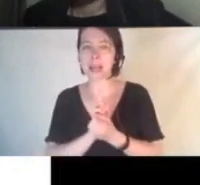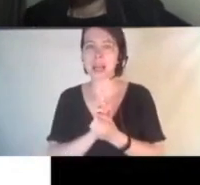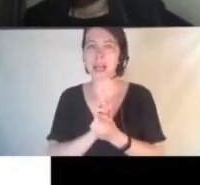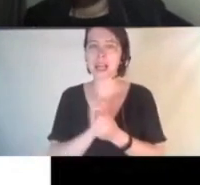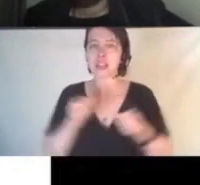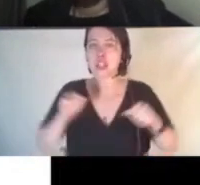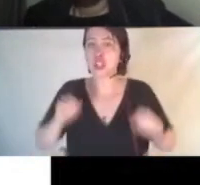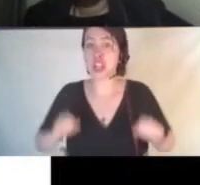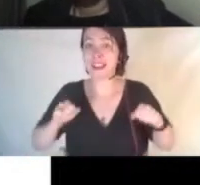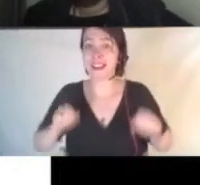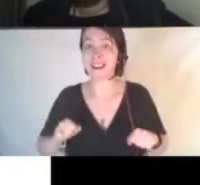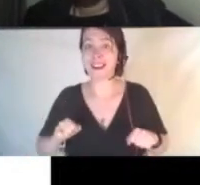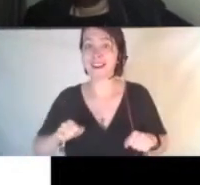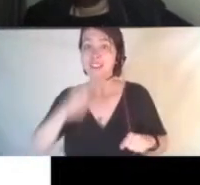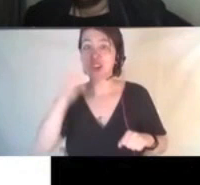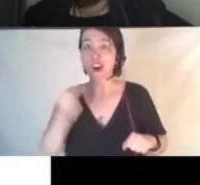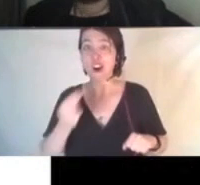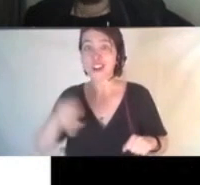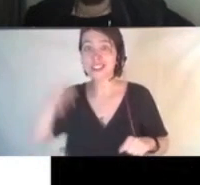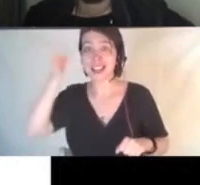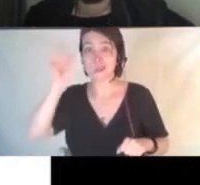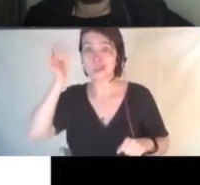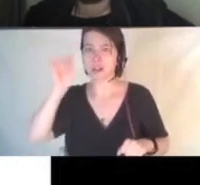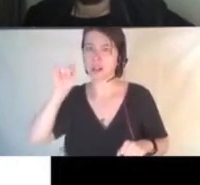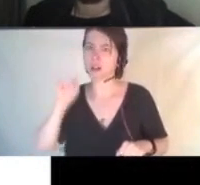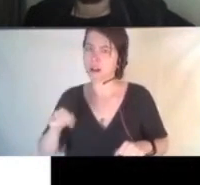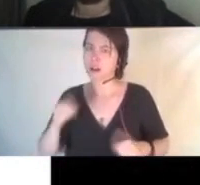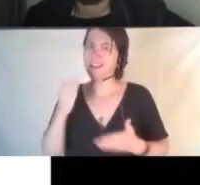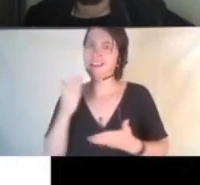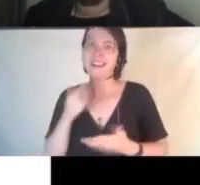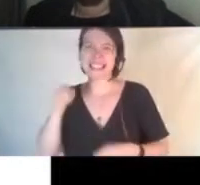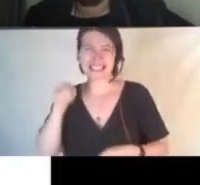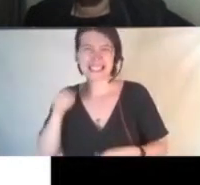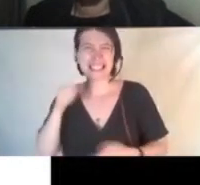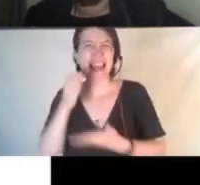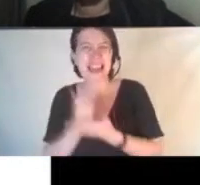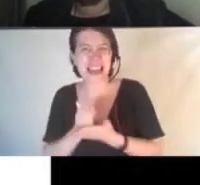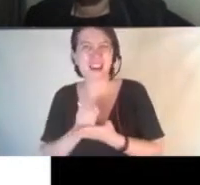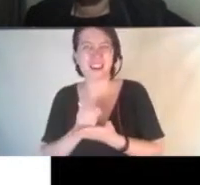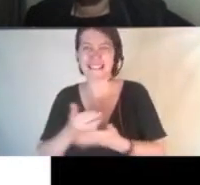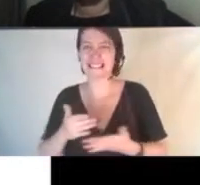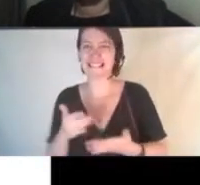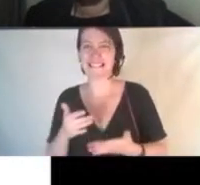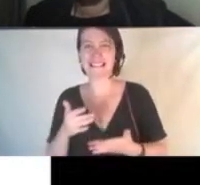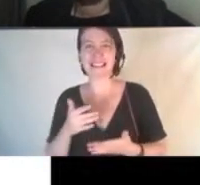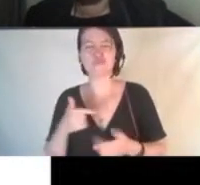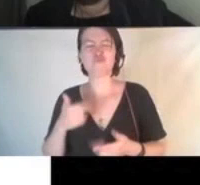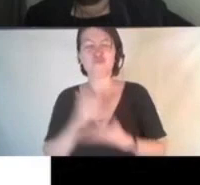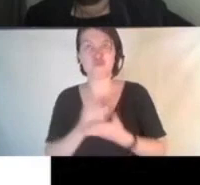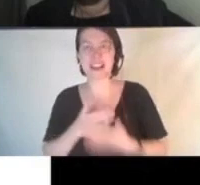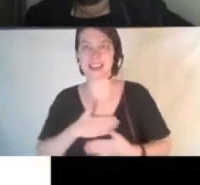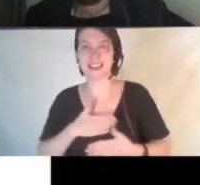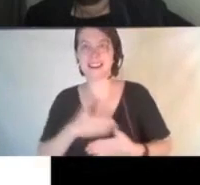Arts Council. Chair of the Arts Council, that's it, yeah. And really liked the exhibition. Yeah, he liked the exhibition. That was great,